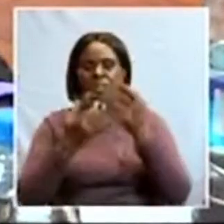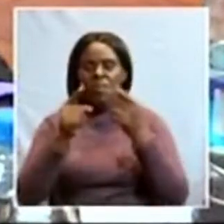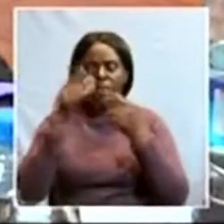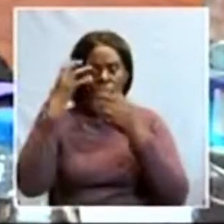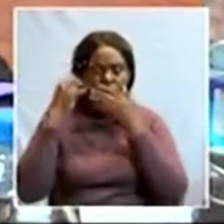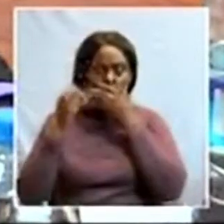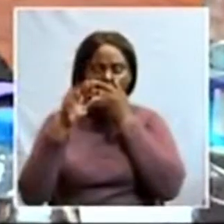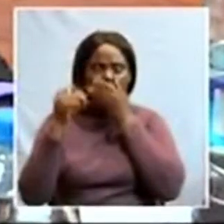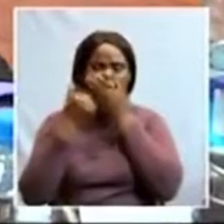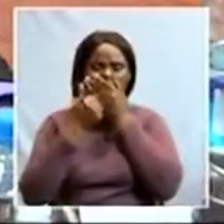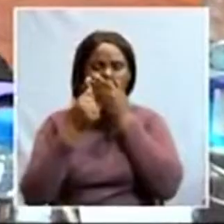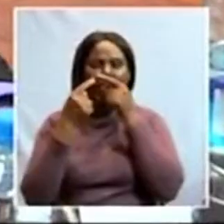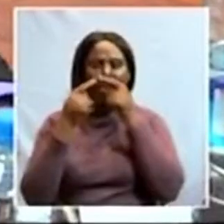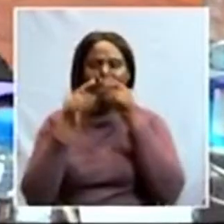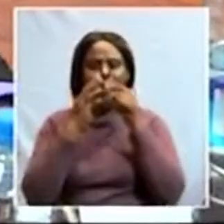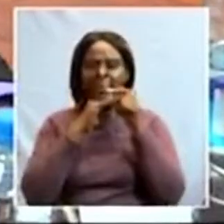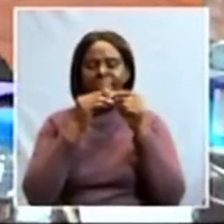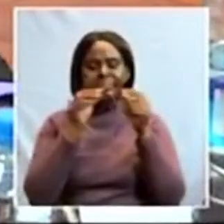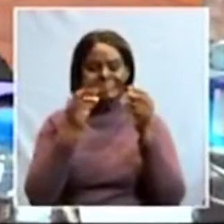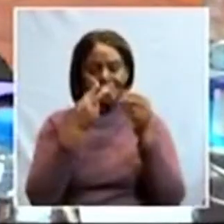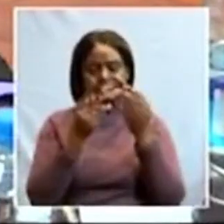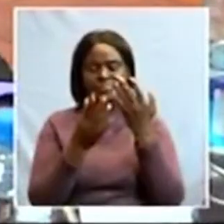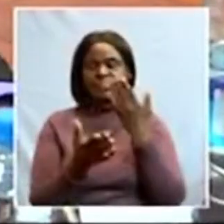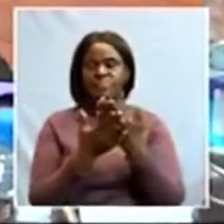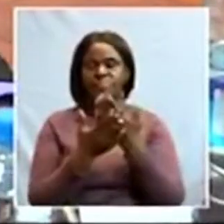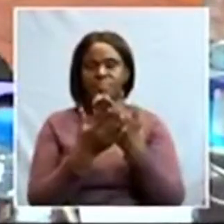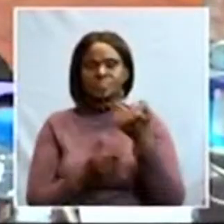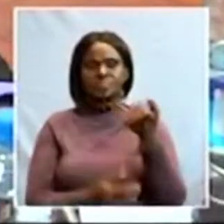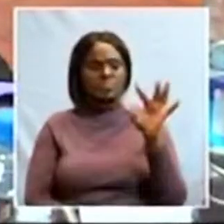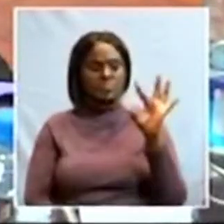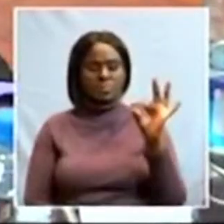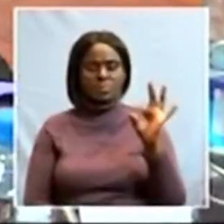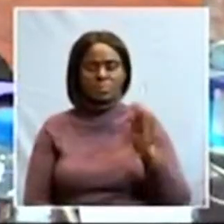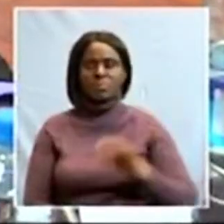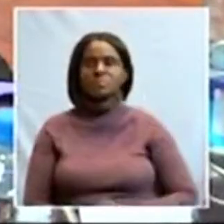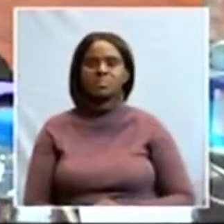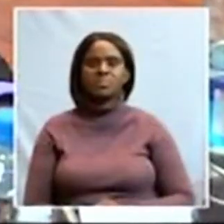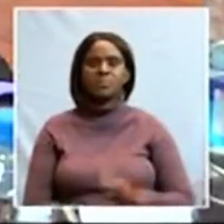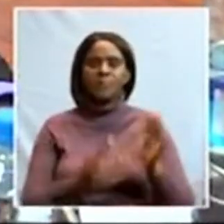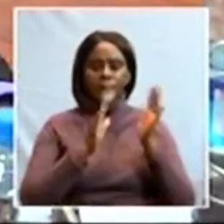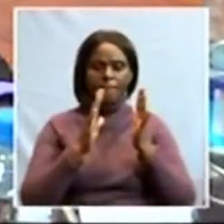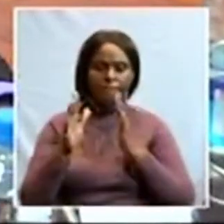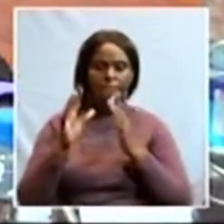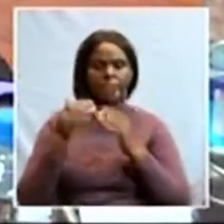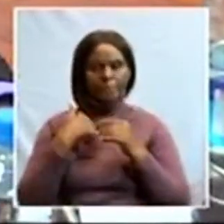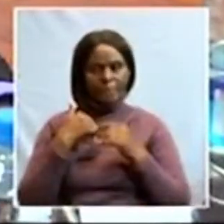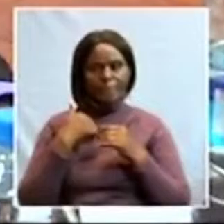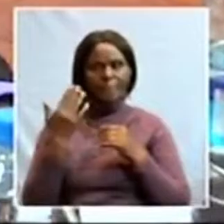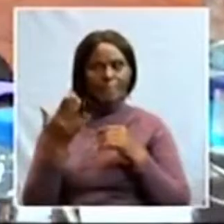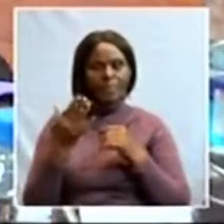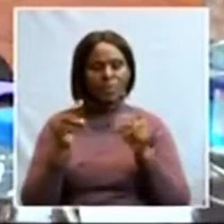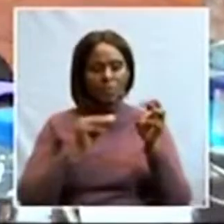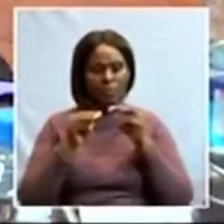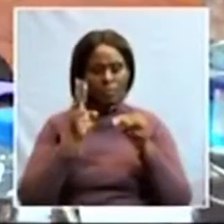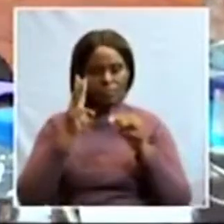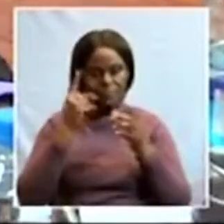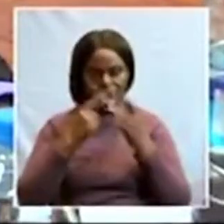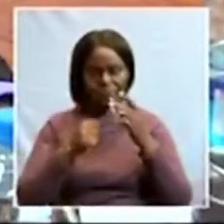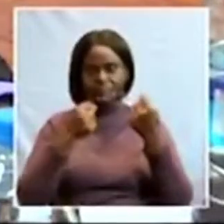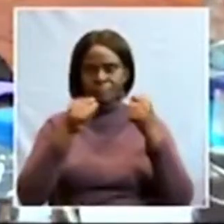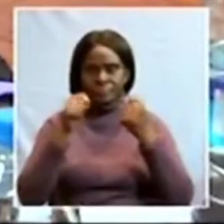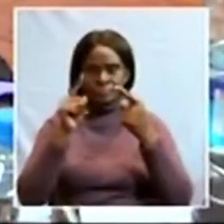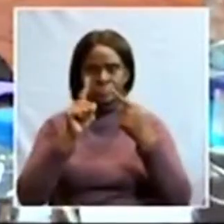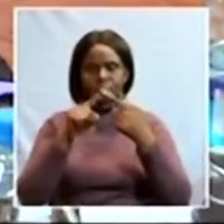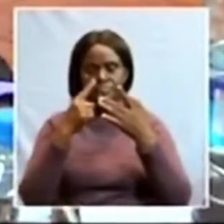is underway. See Appendix 19. Remedial measure taken: management shall